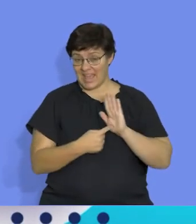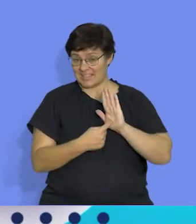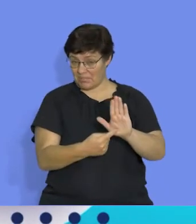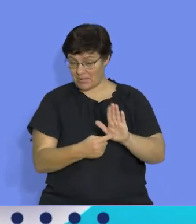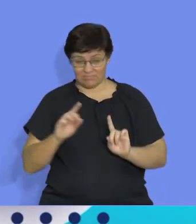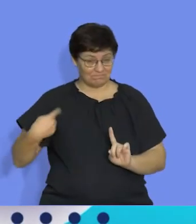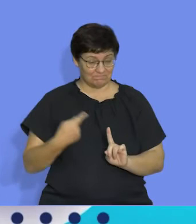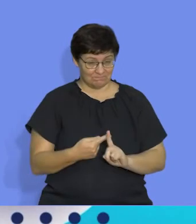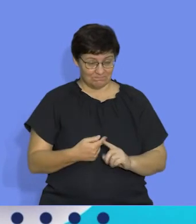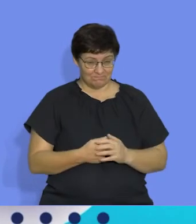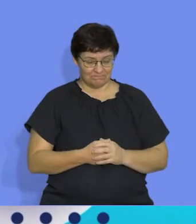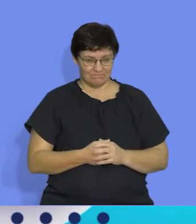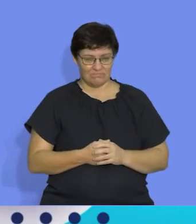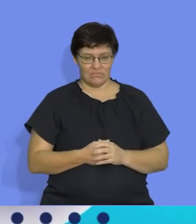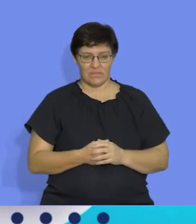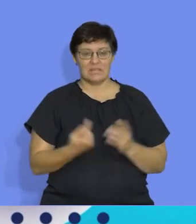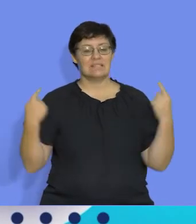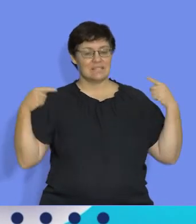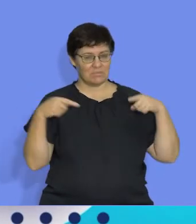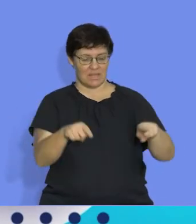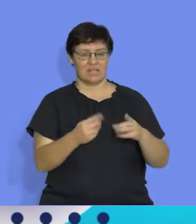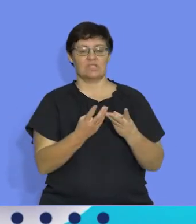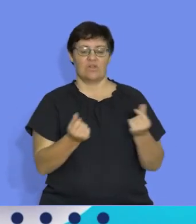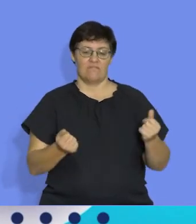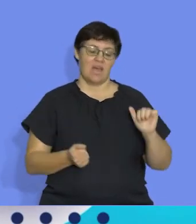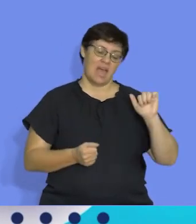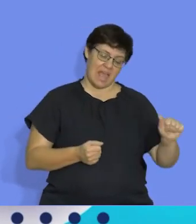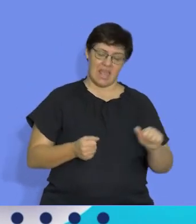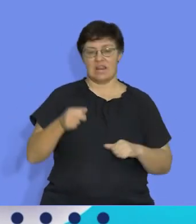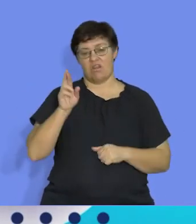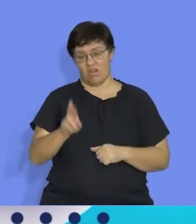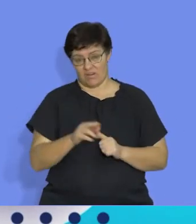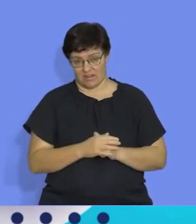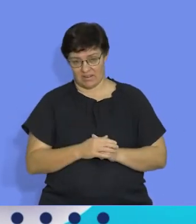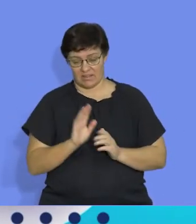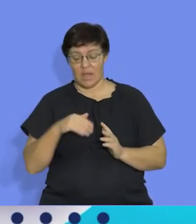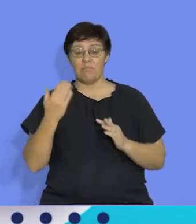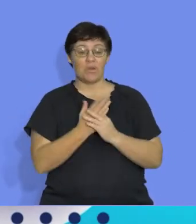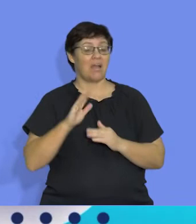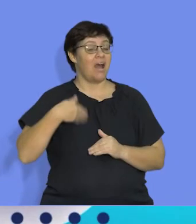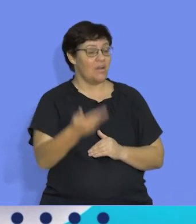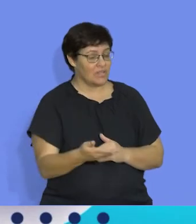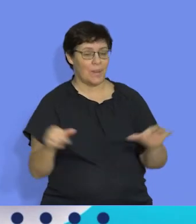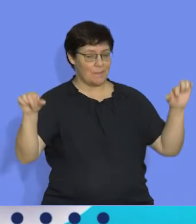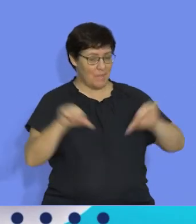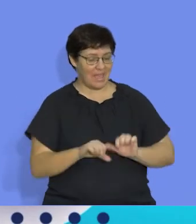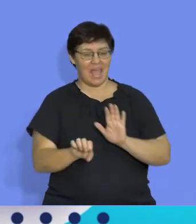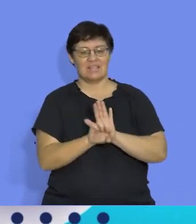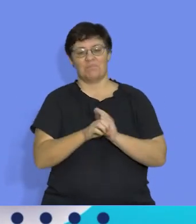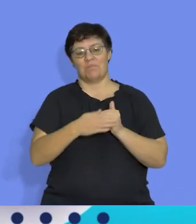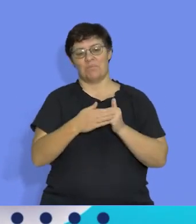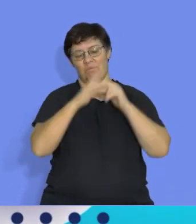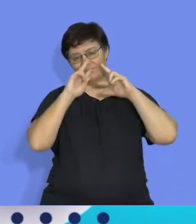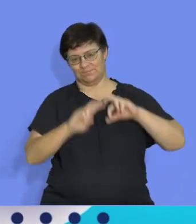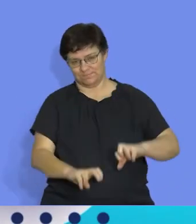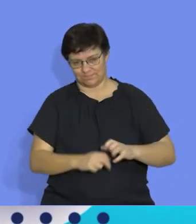example that I've done so far. I've solved simultaneously for A and R. After the break, we're going to be looking at some more examples